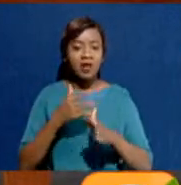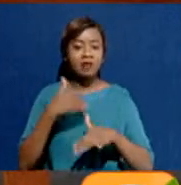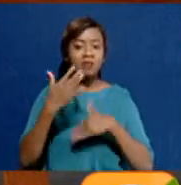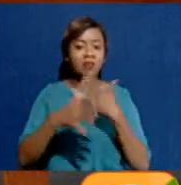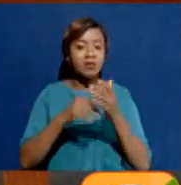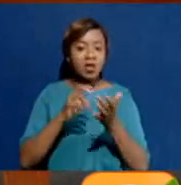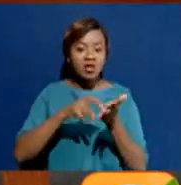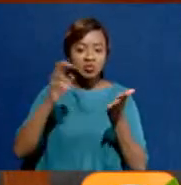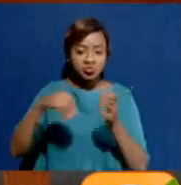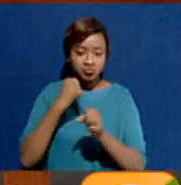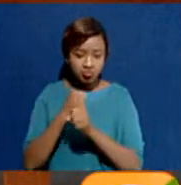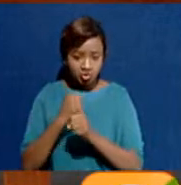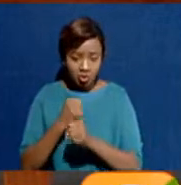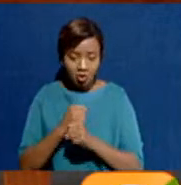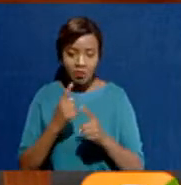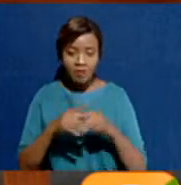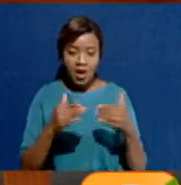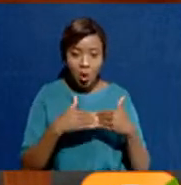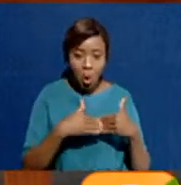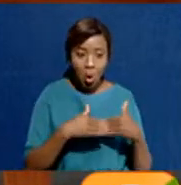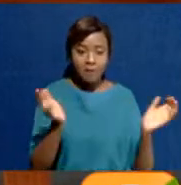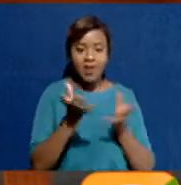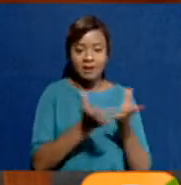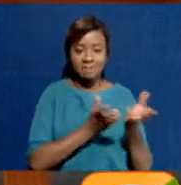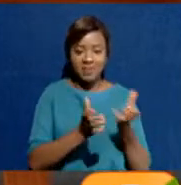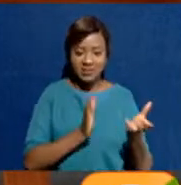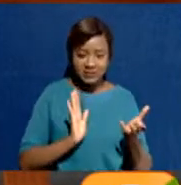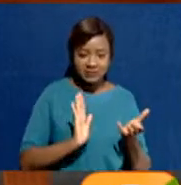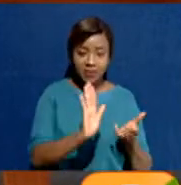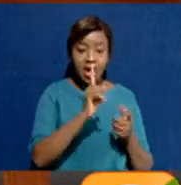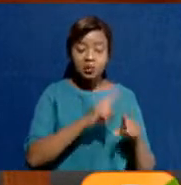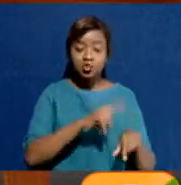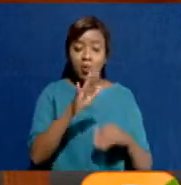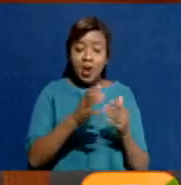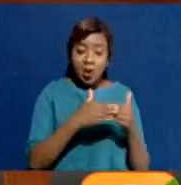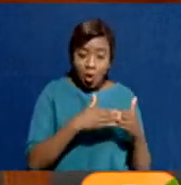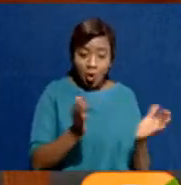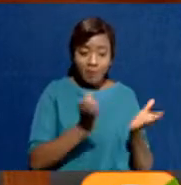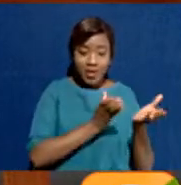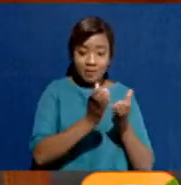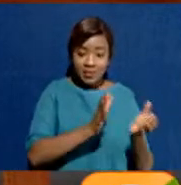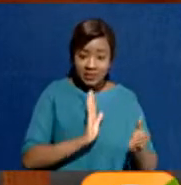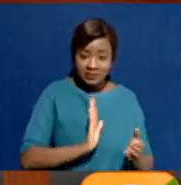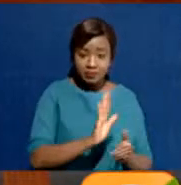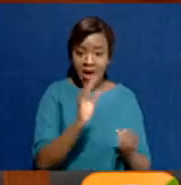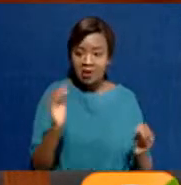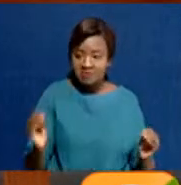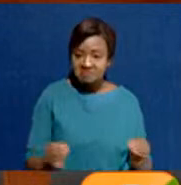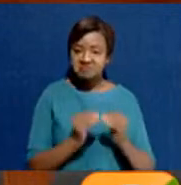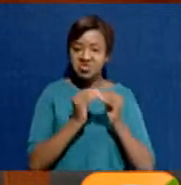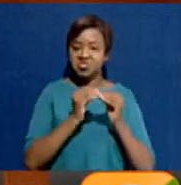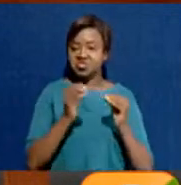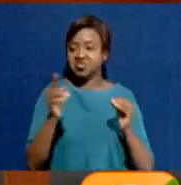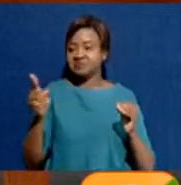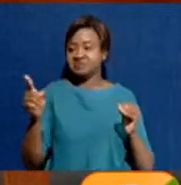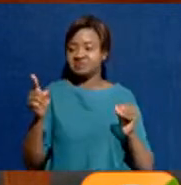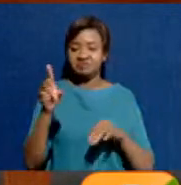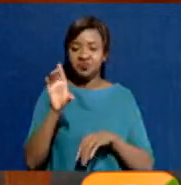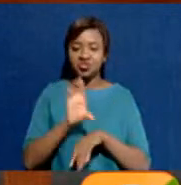during operating his own yard when he met the